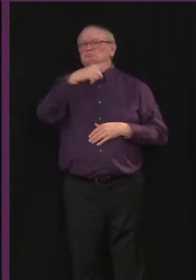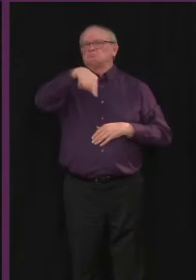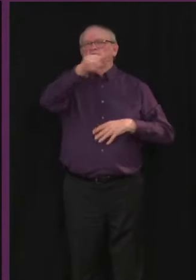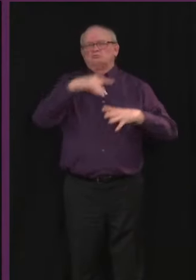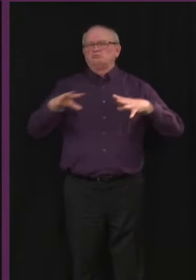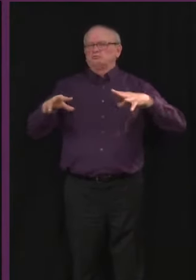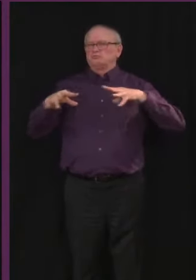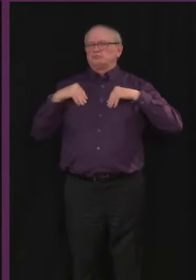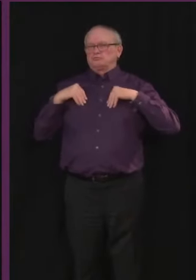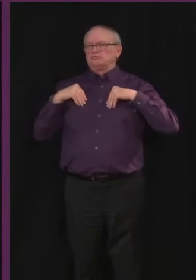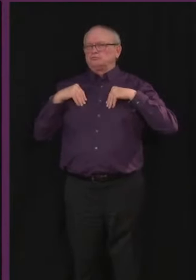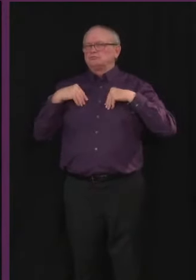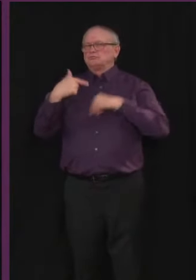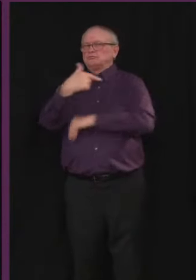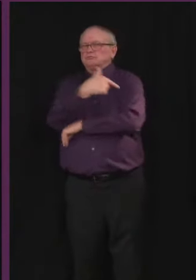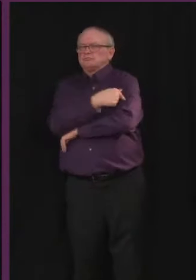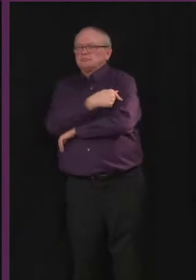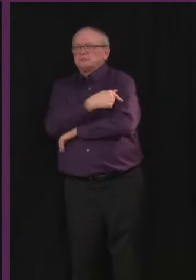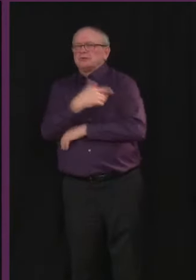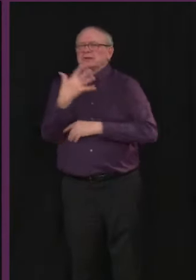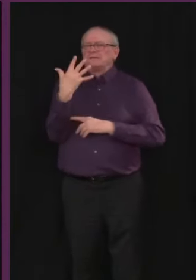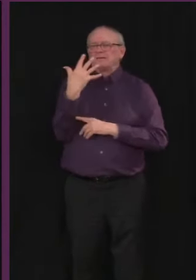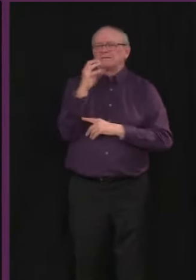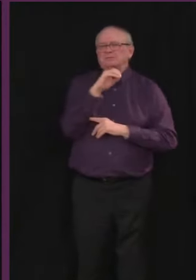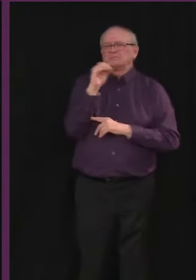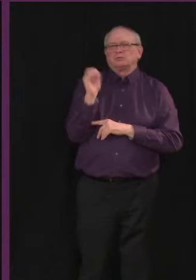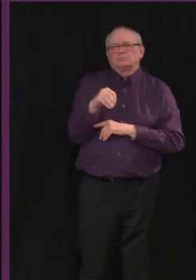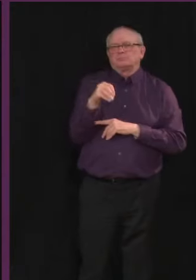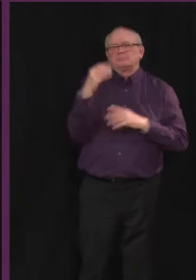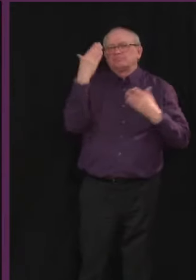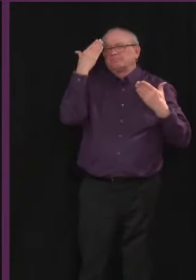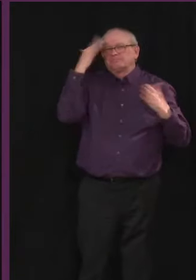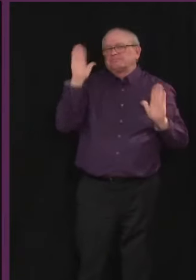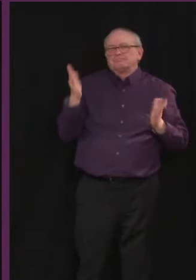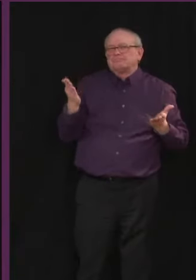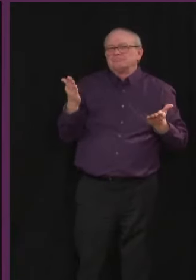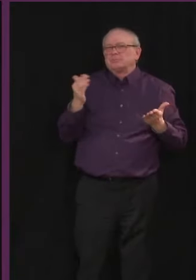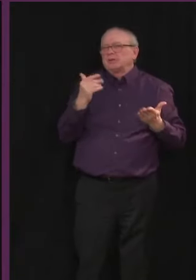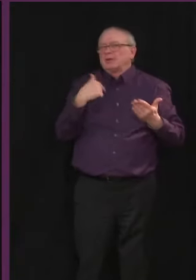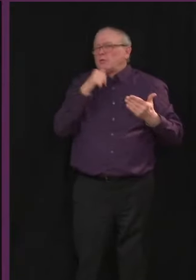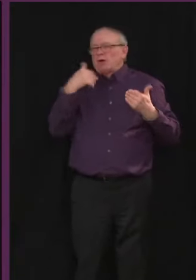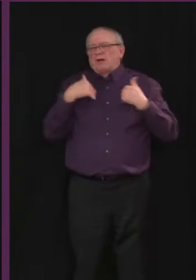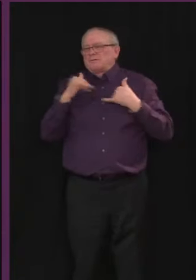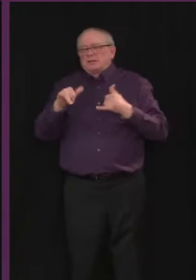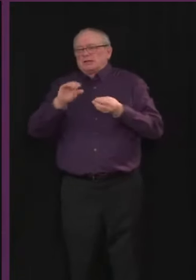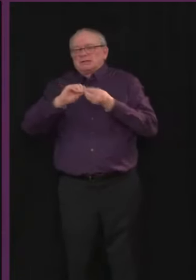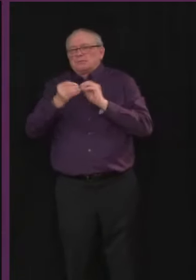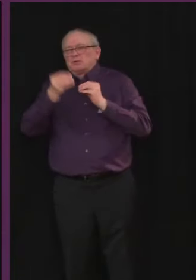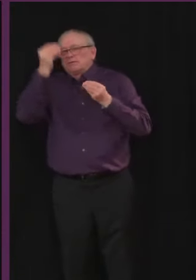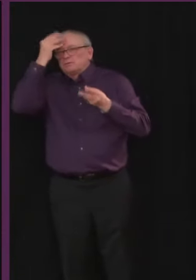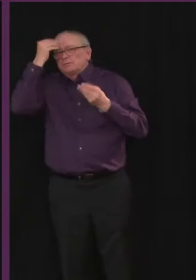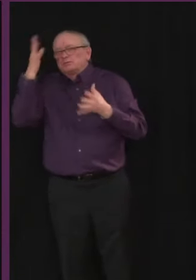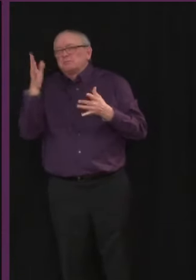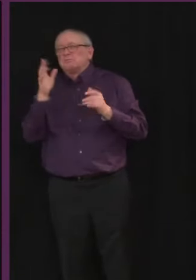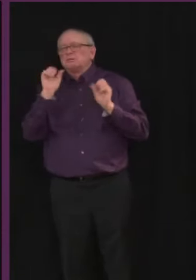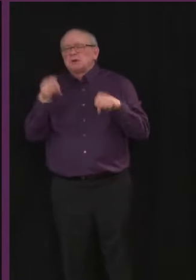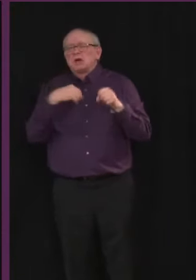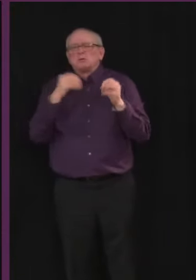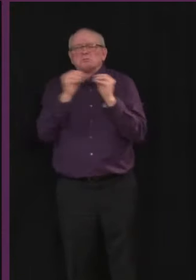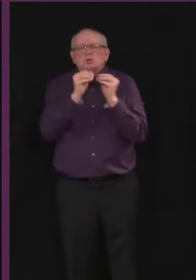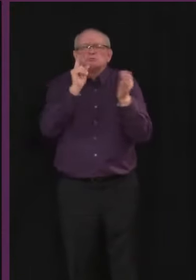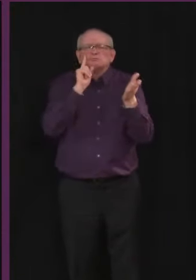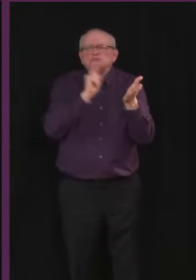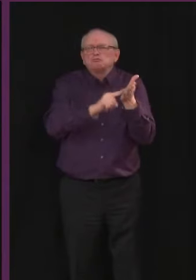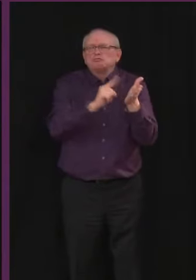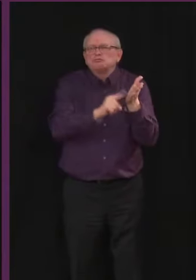You've referenced 5% in those that you've spoken with. And that's something that we can look into and get back to you with a specific number.